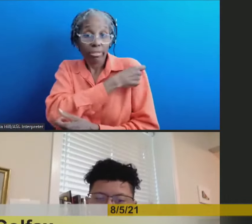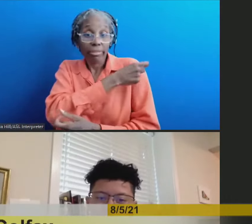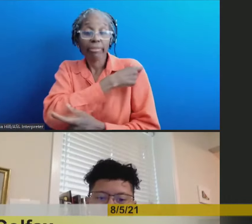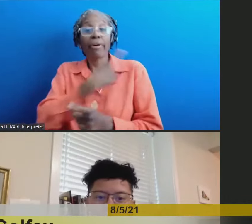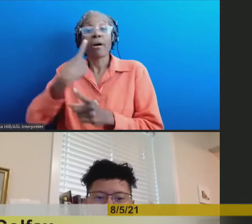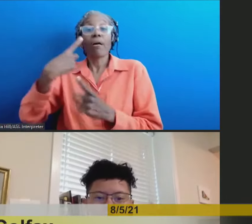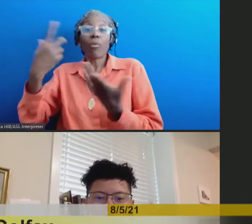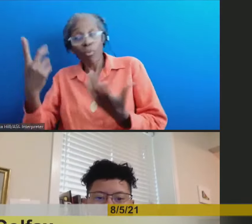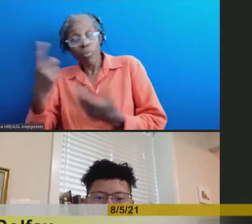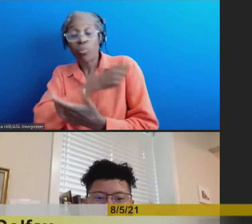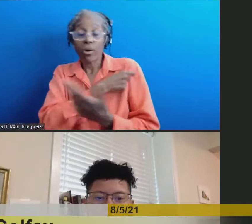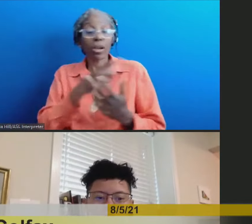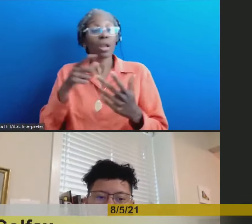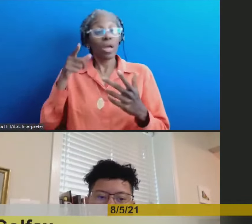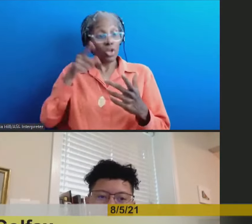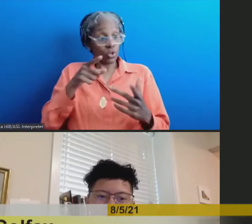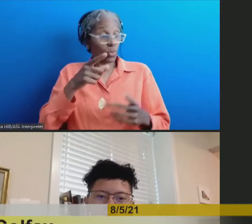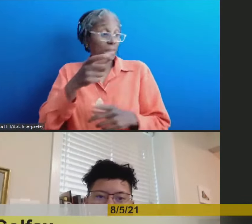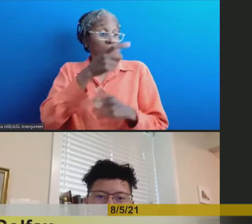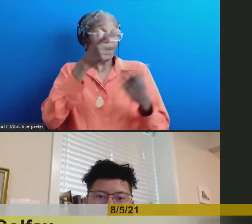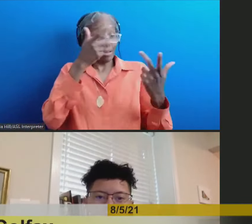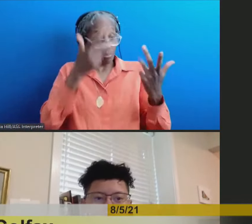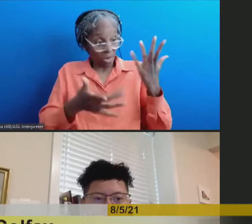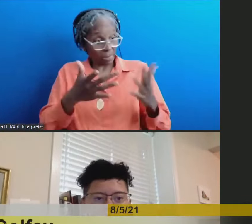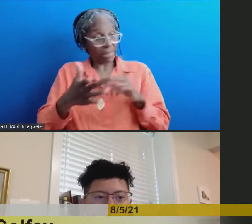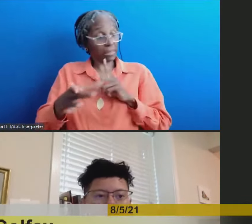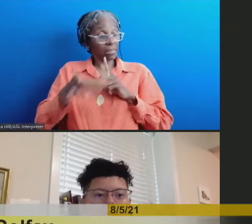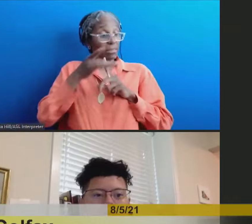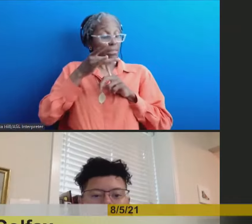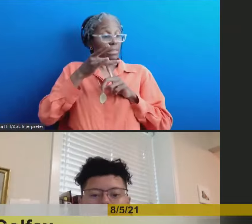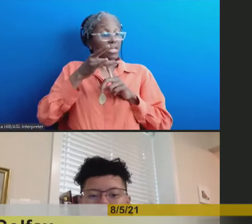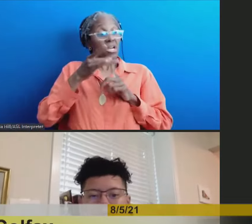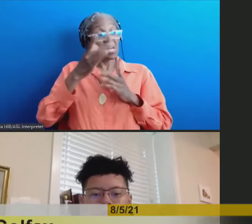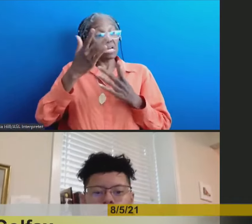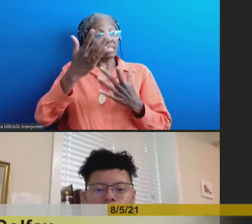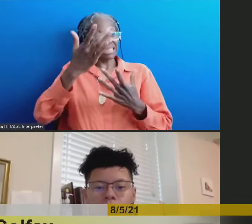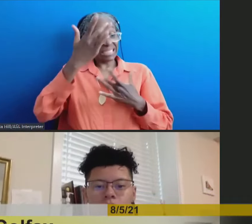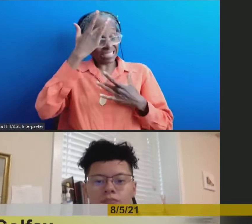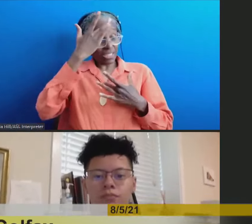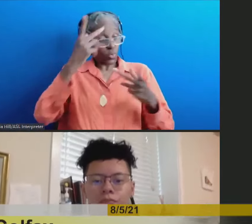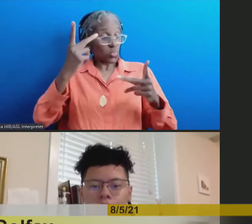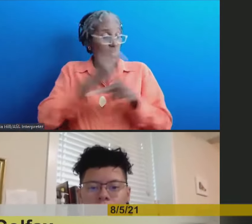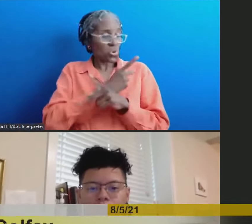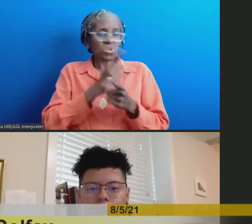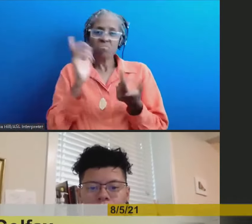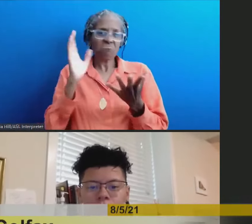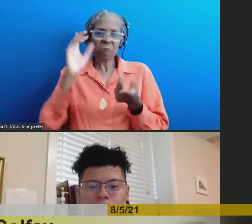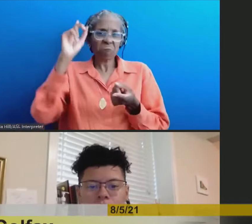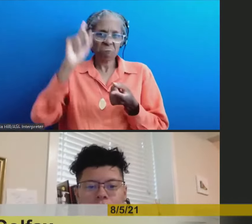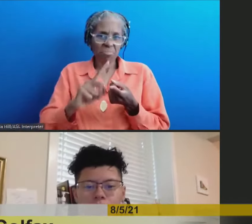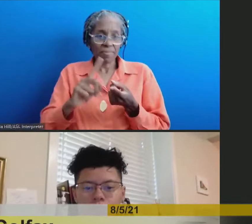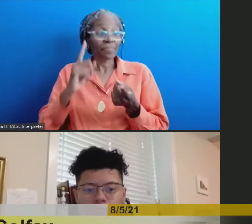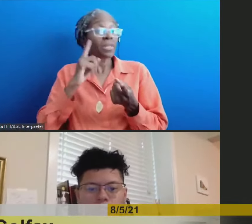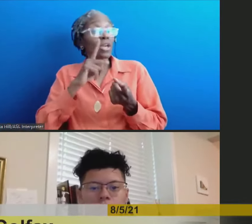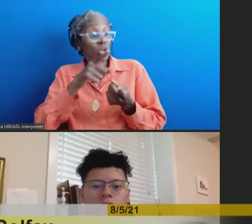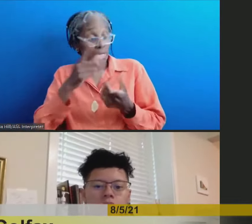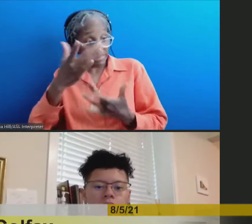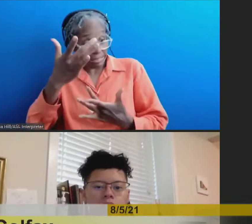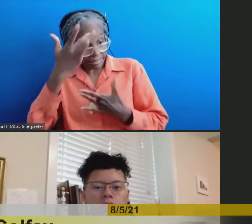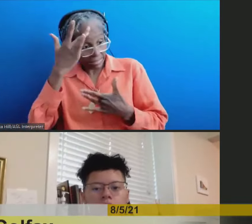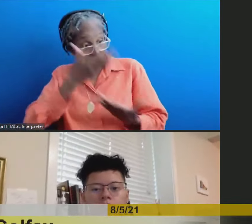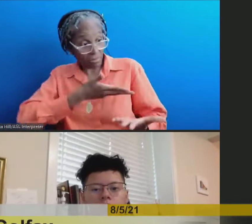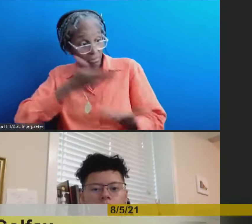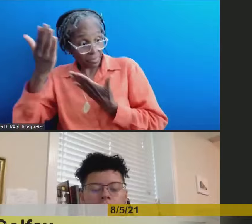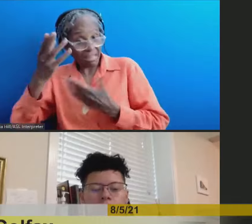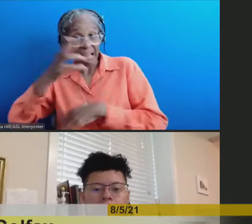severe illness, the likelihood of their being hospitalized is reduced dramatically.